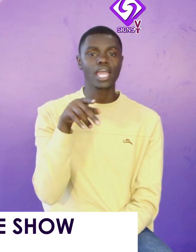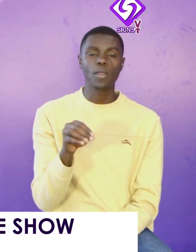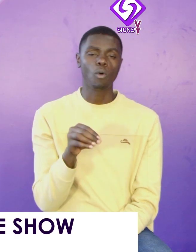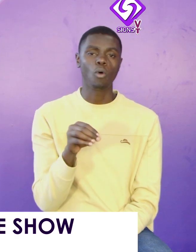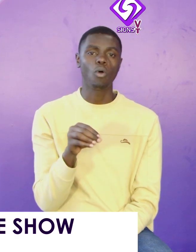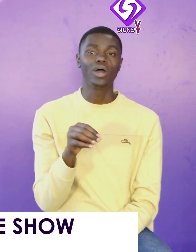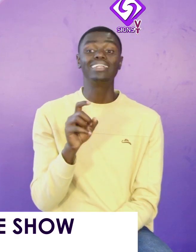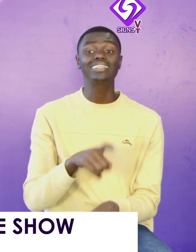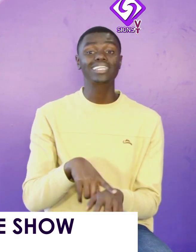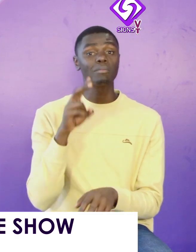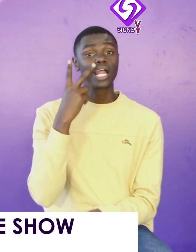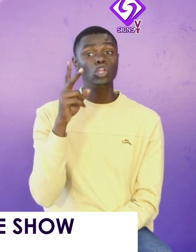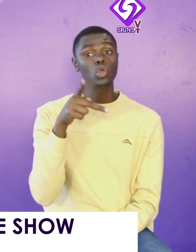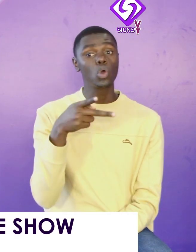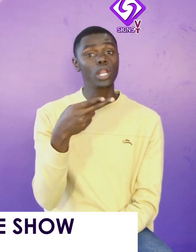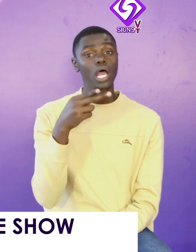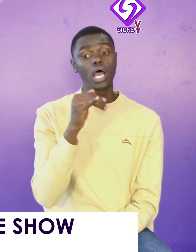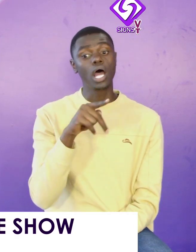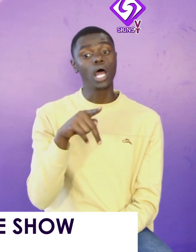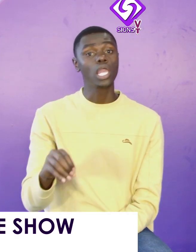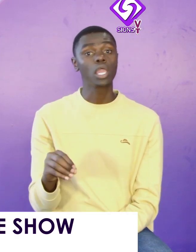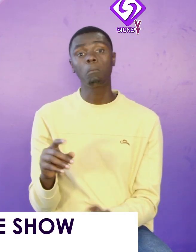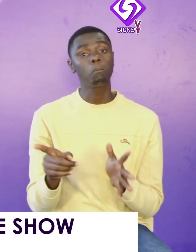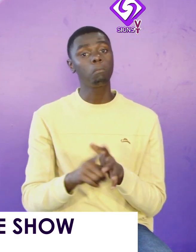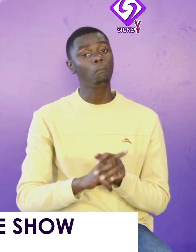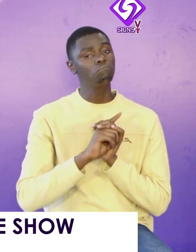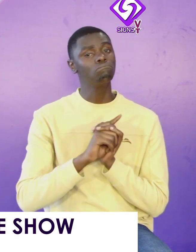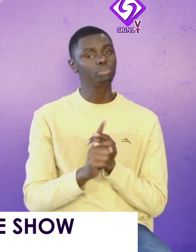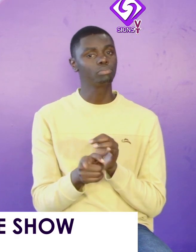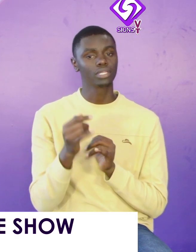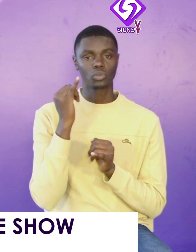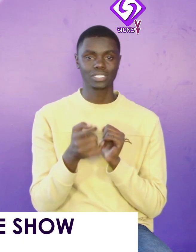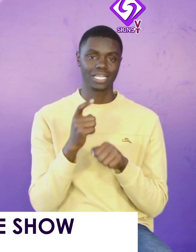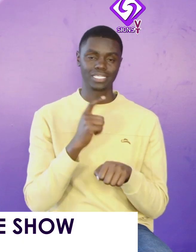her. And that was the last time she thought about suicide.